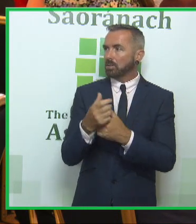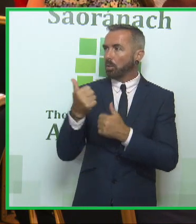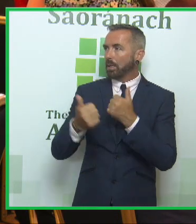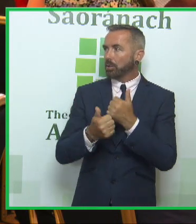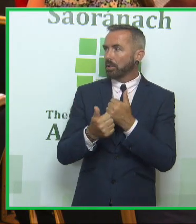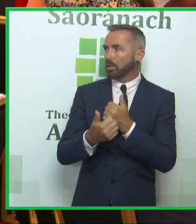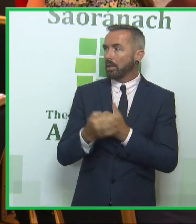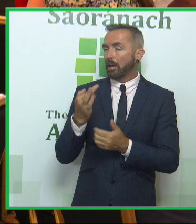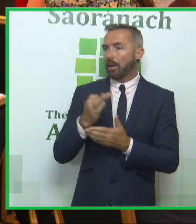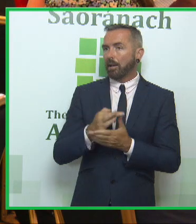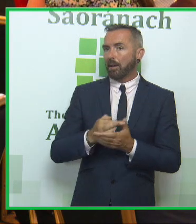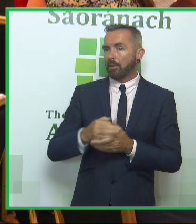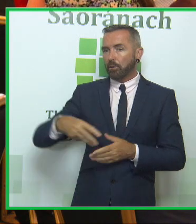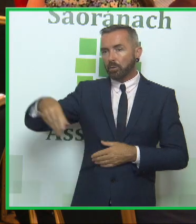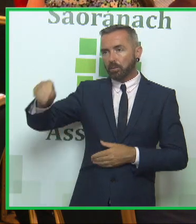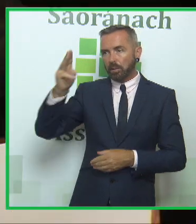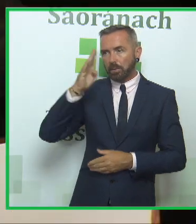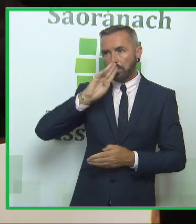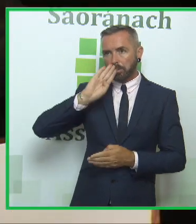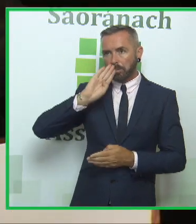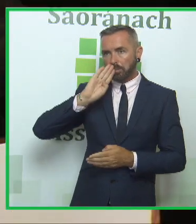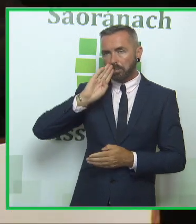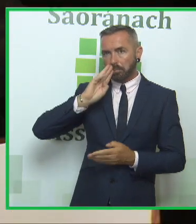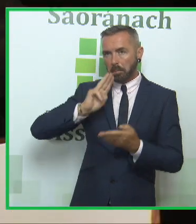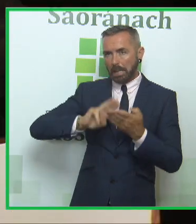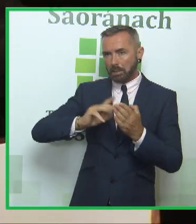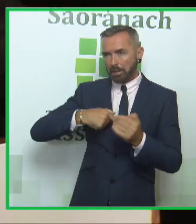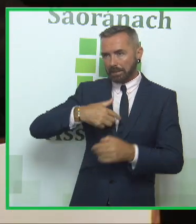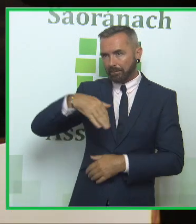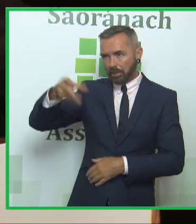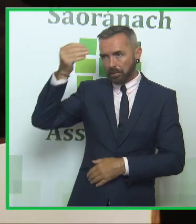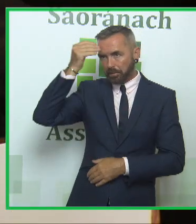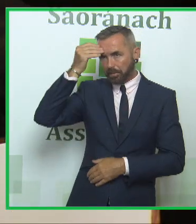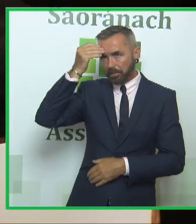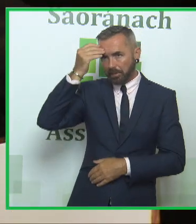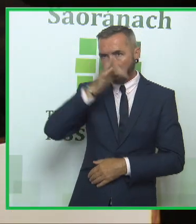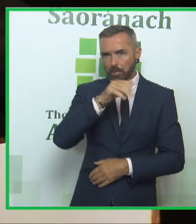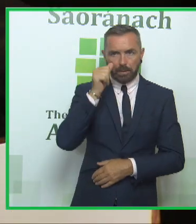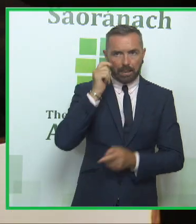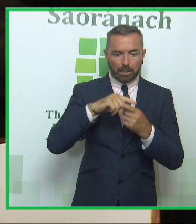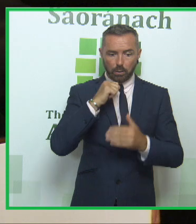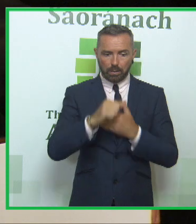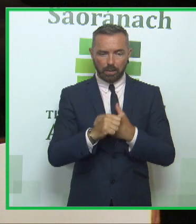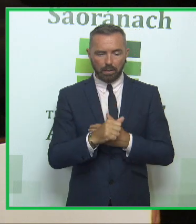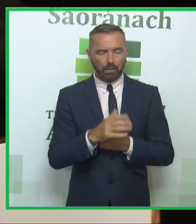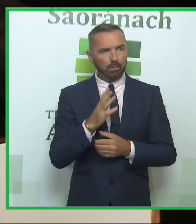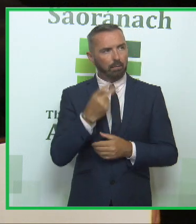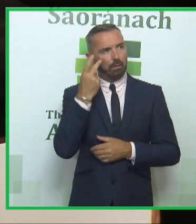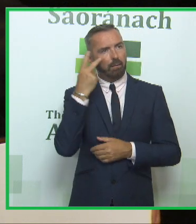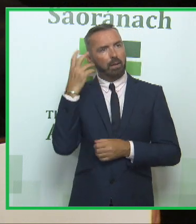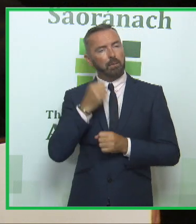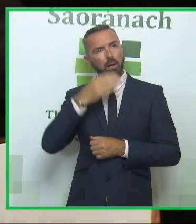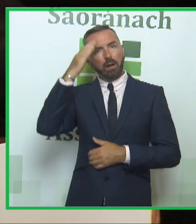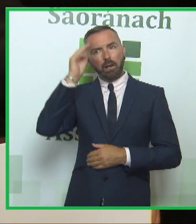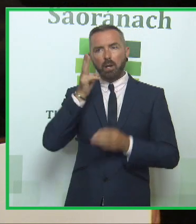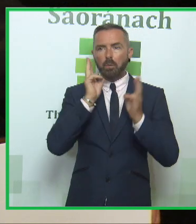take away messages from some of the presenters, I think there's one thing I took away from yesterday and today was, probably reflects about Ireland, the power